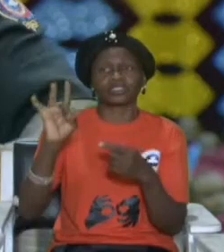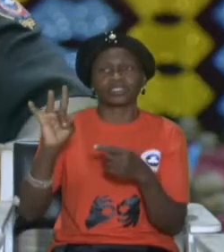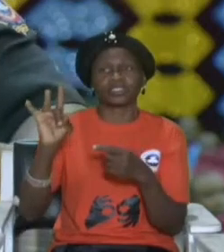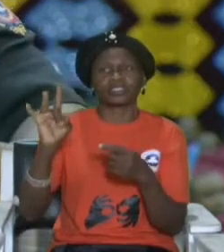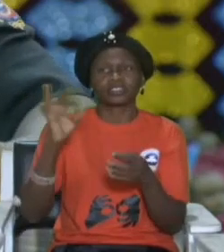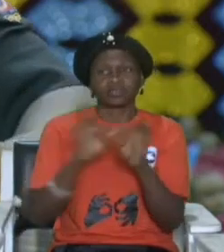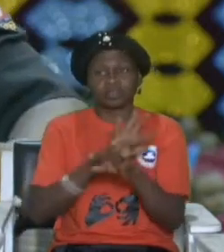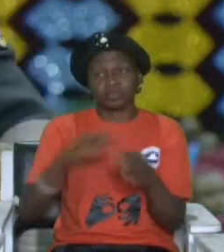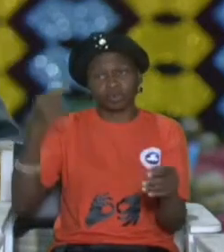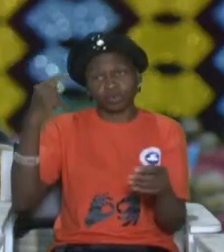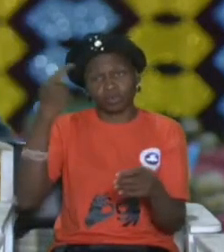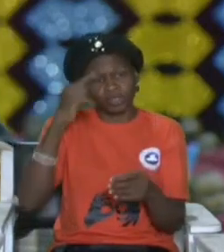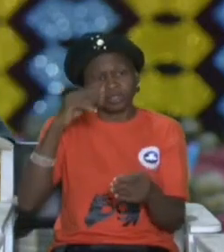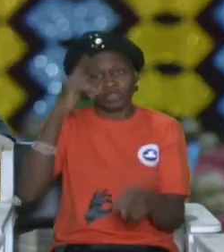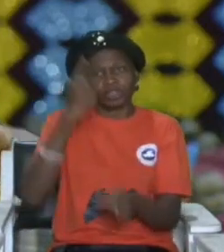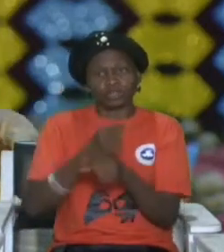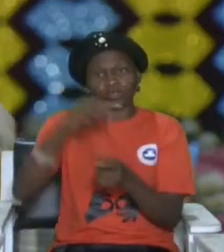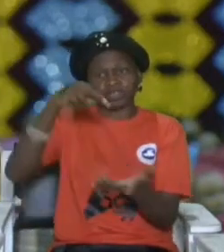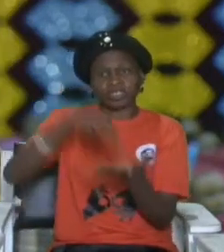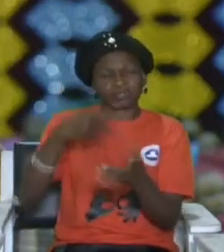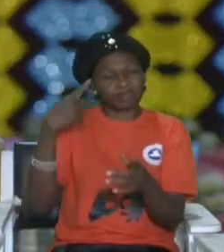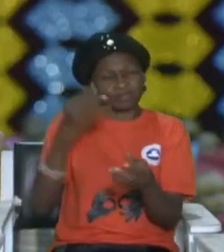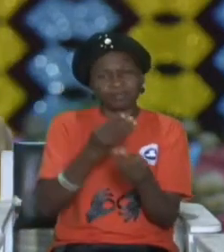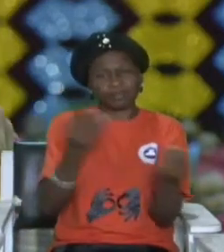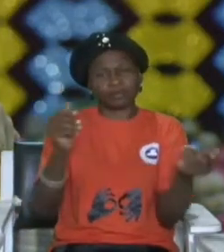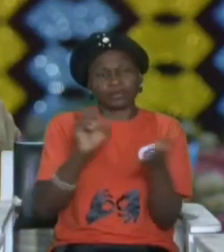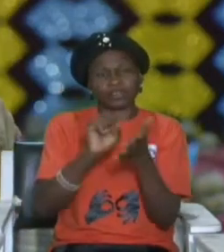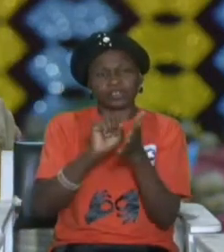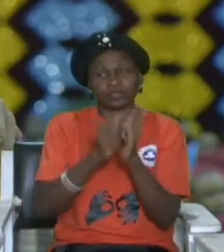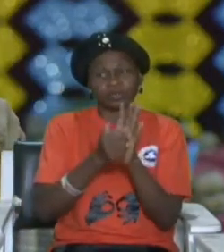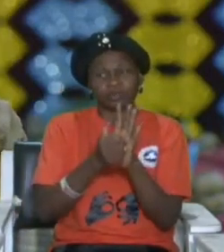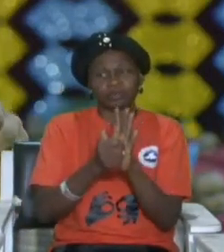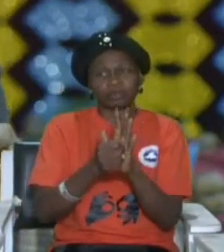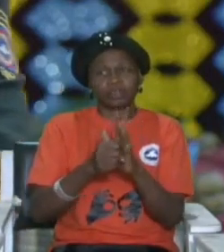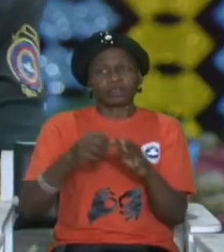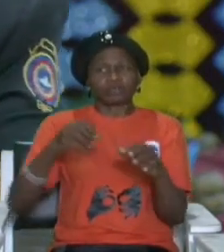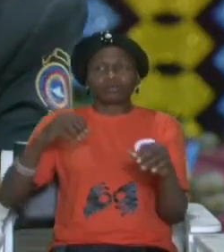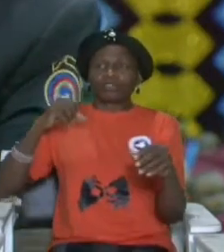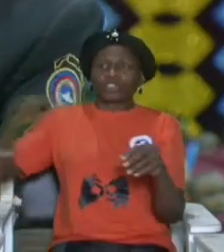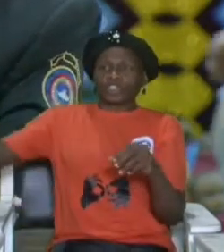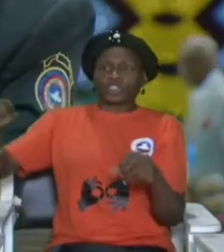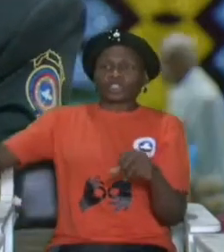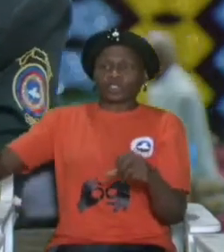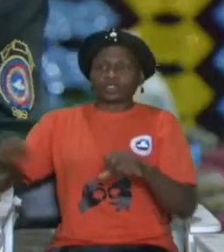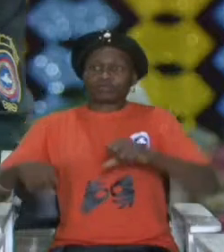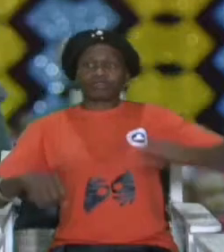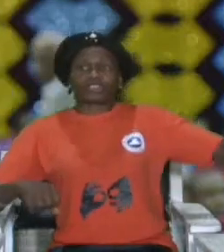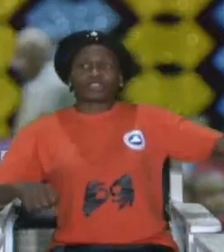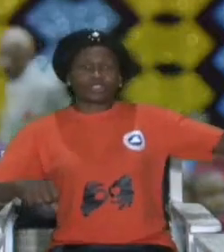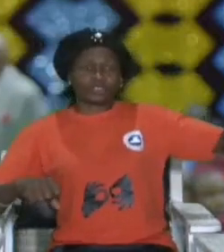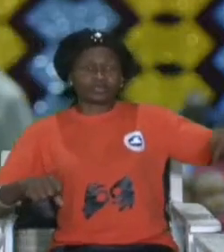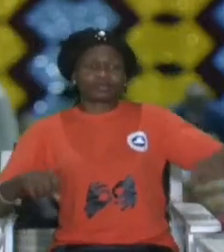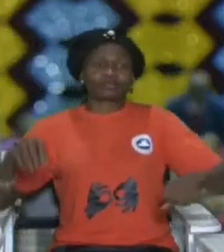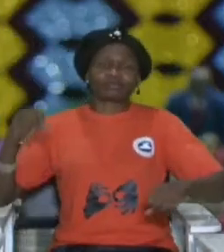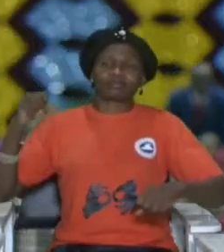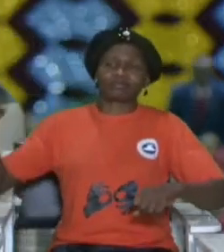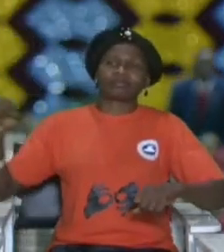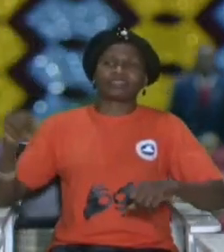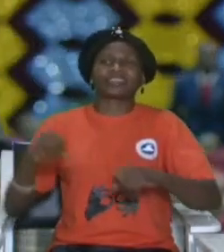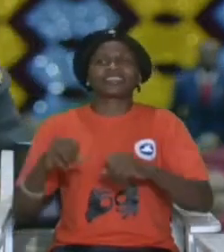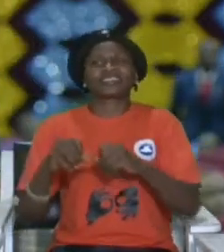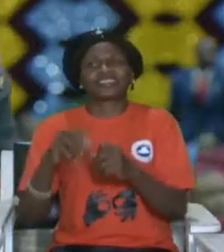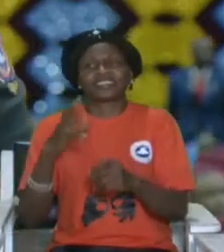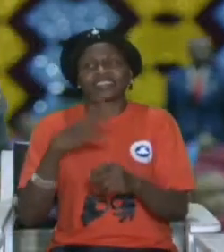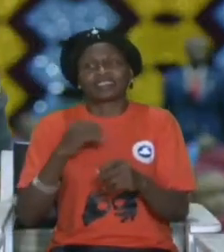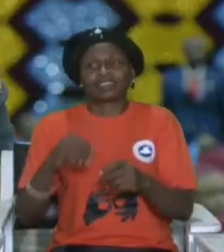not mind just standing just for a few seconds, shake those legs like Pastor Peter Makina would say, and then